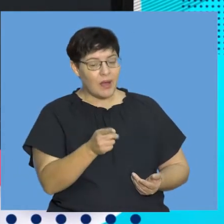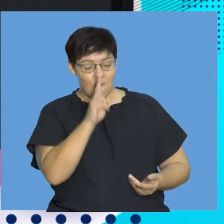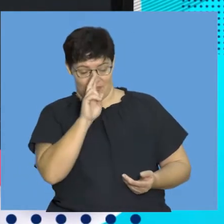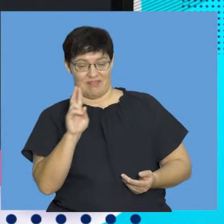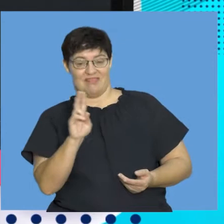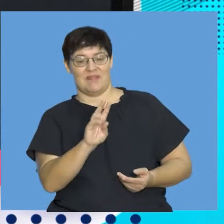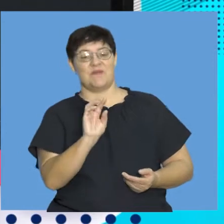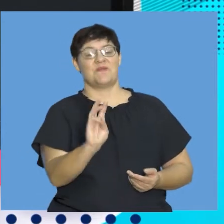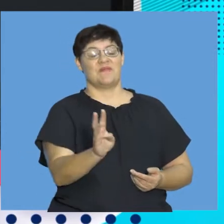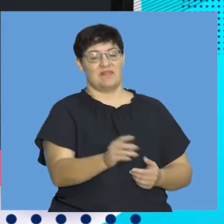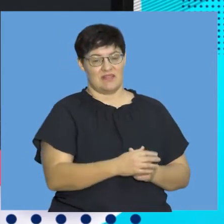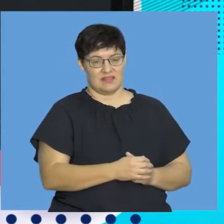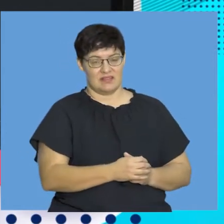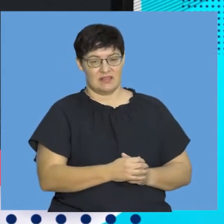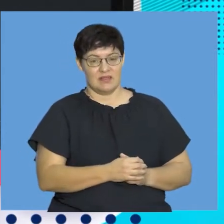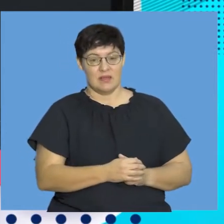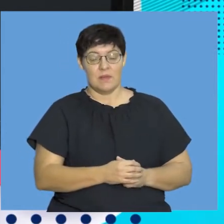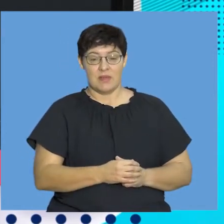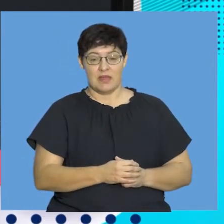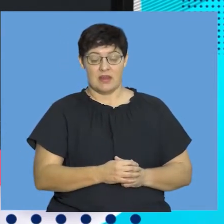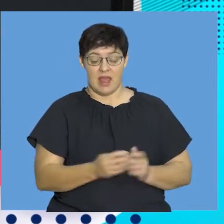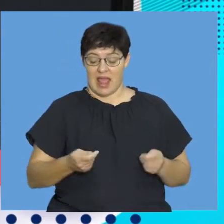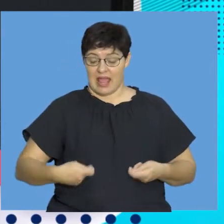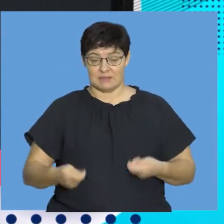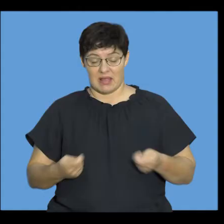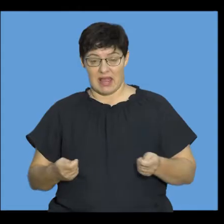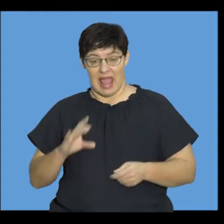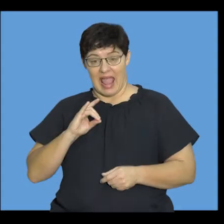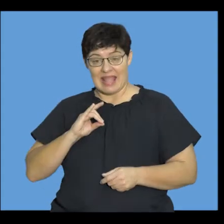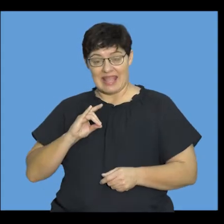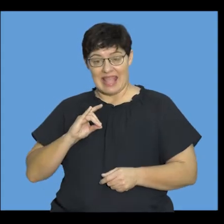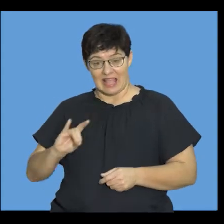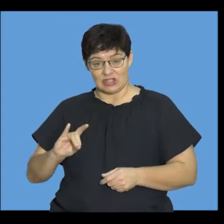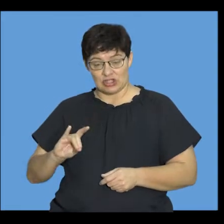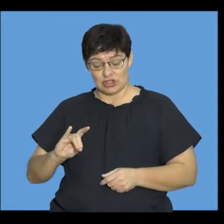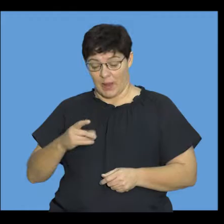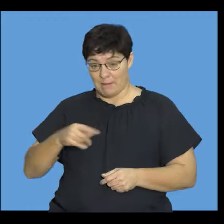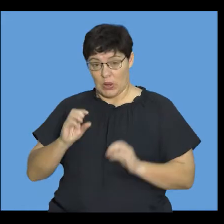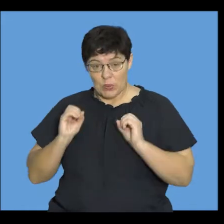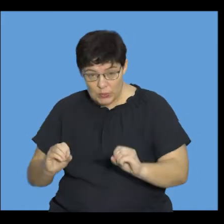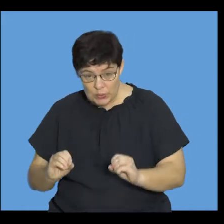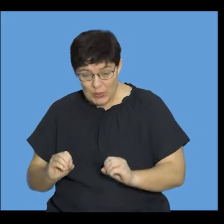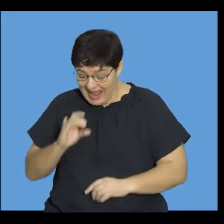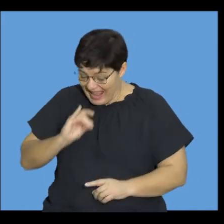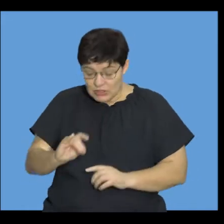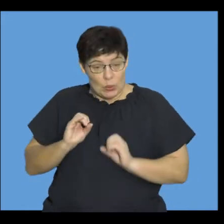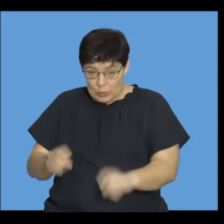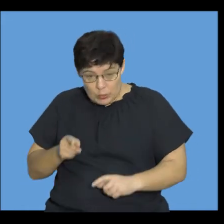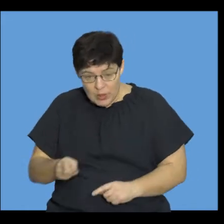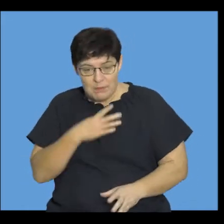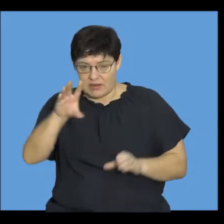now see that any non-cash expenses are not included. So